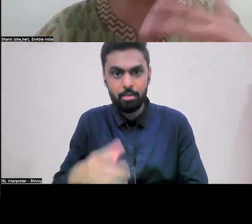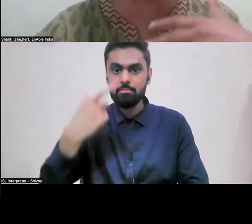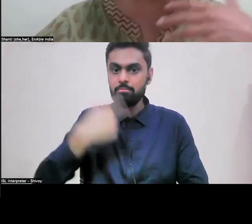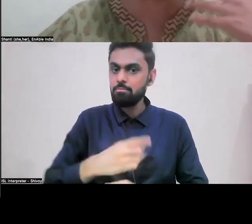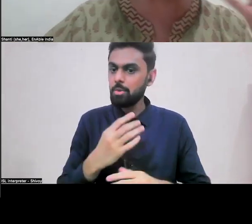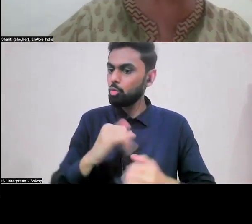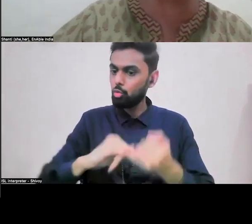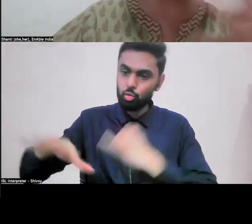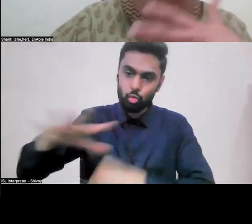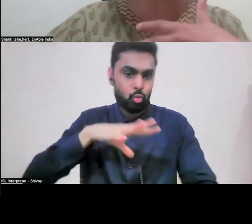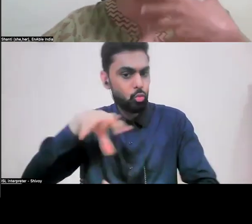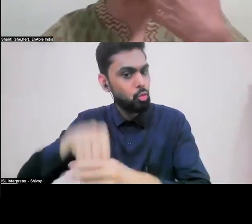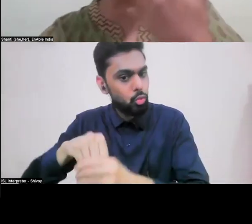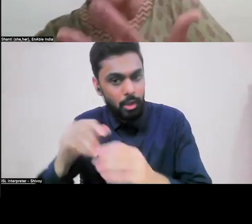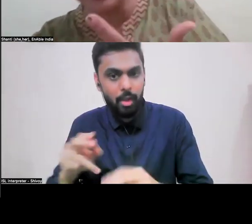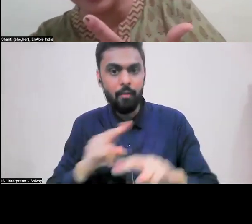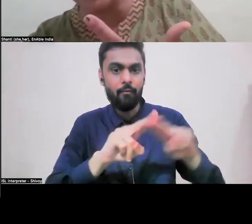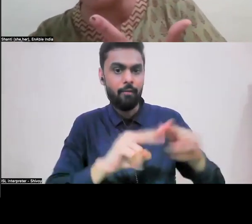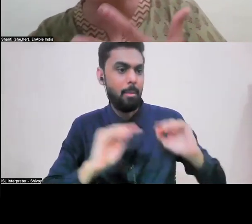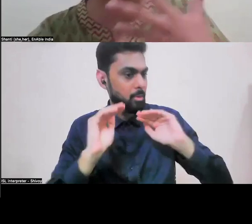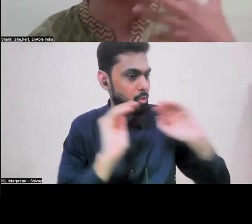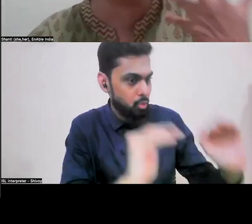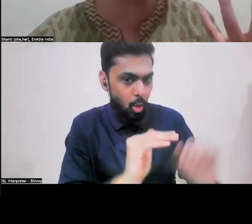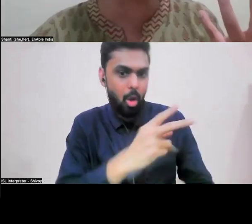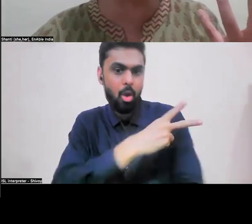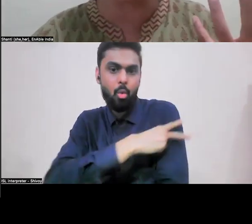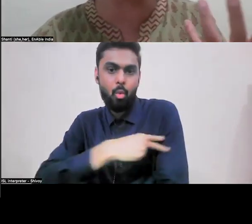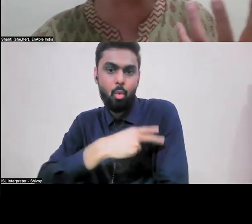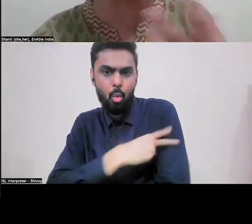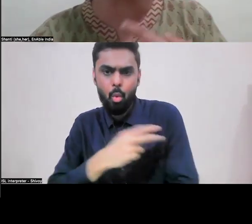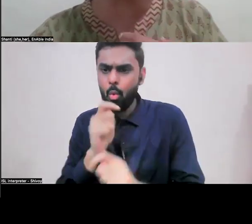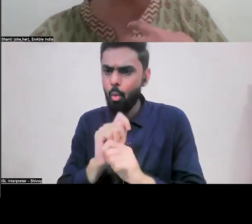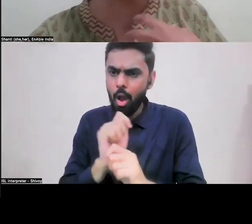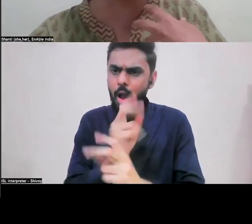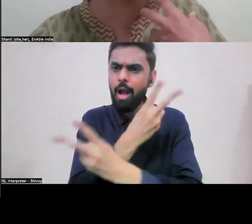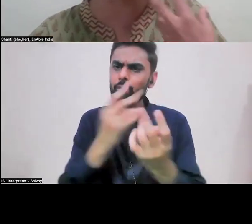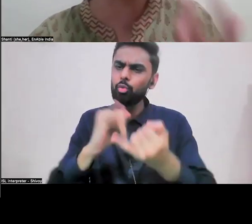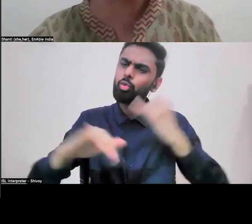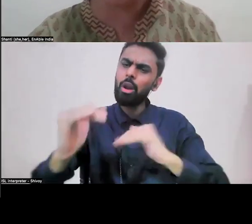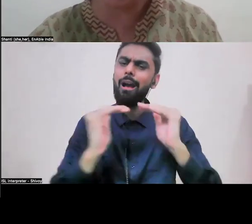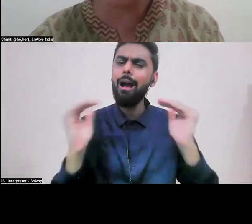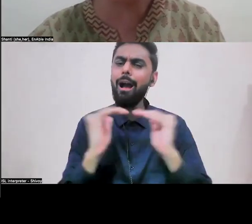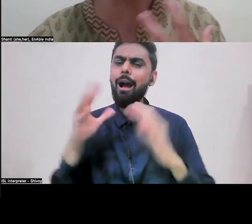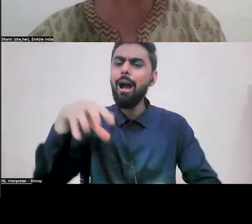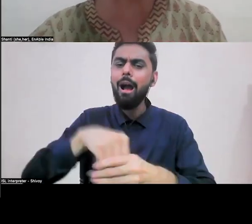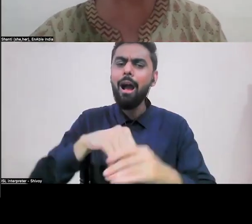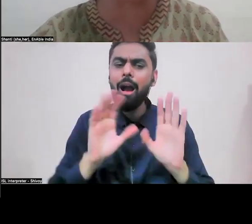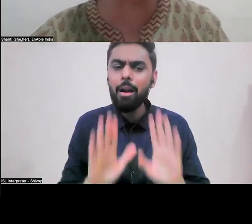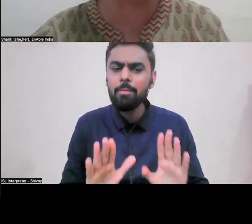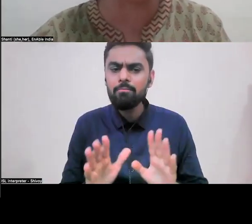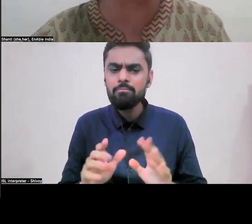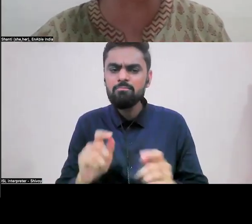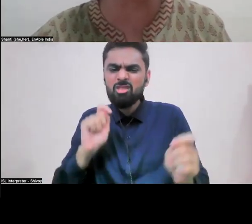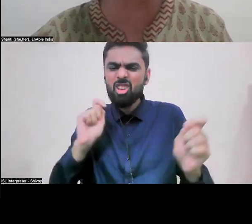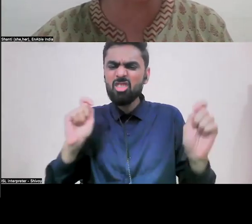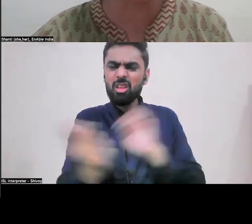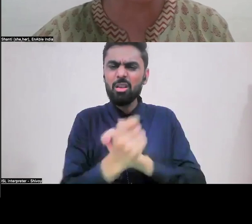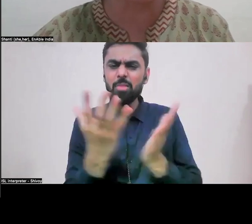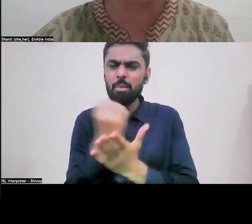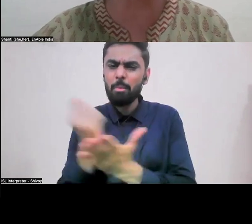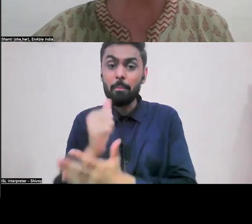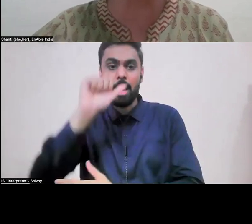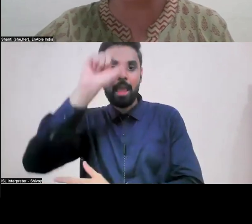are, supporting their family, they're doing volunteer work, many other things, right? They are change makers and nation builders.